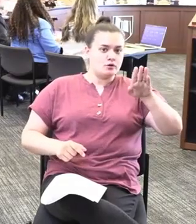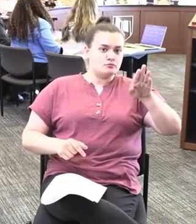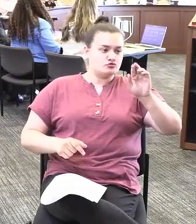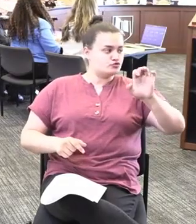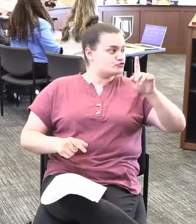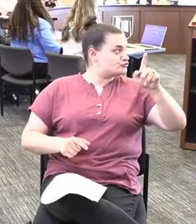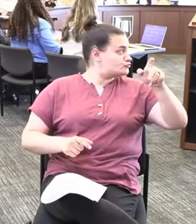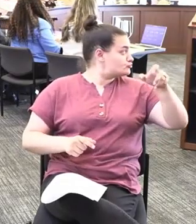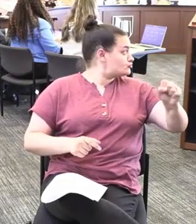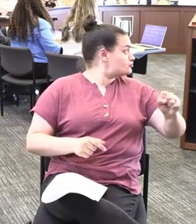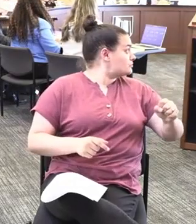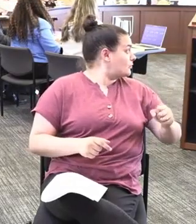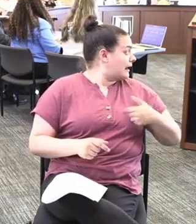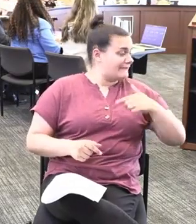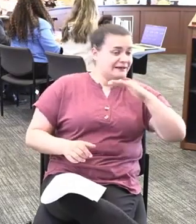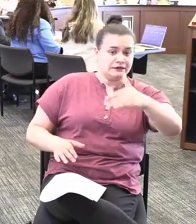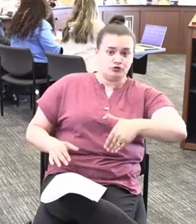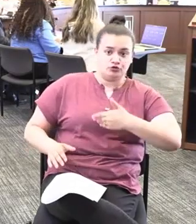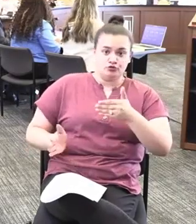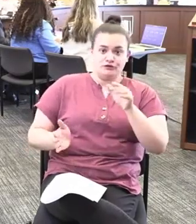Dr. Yolanda.